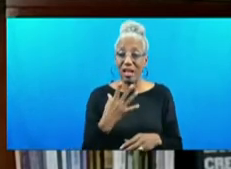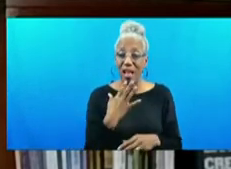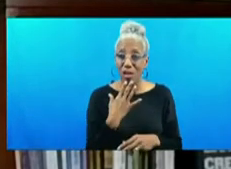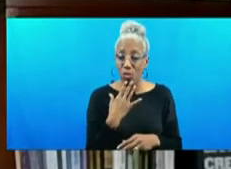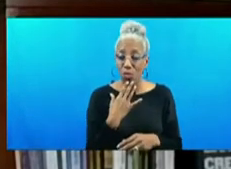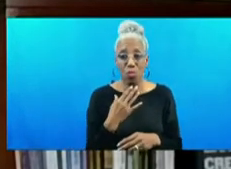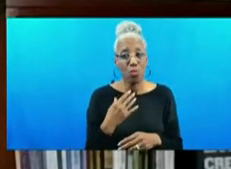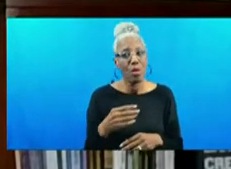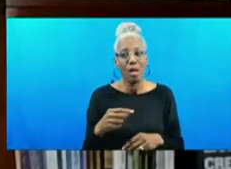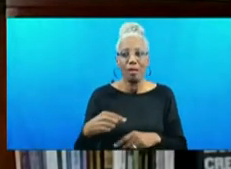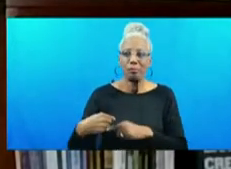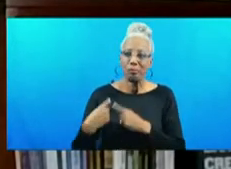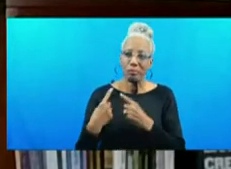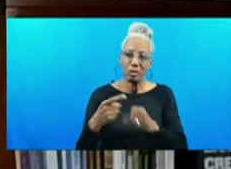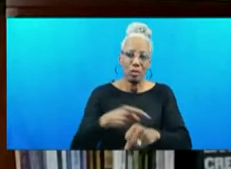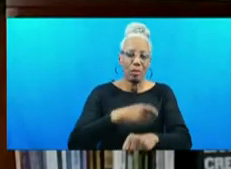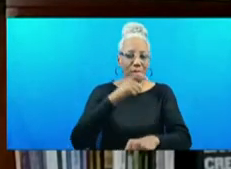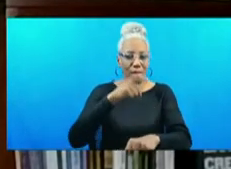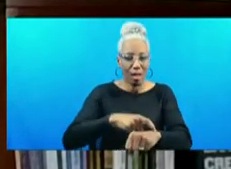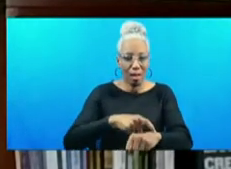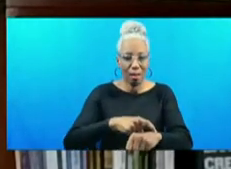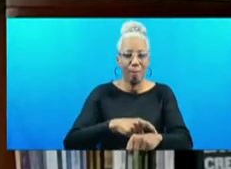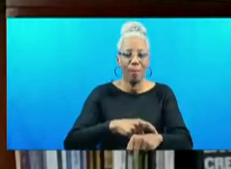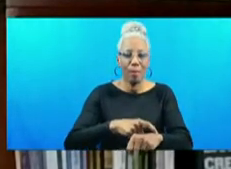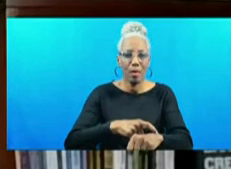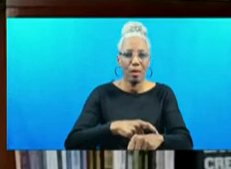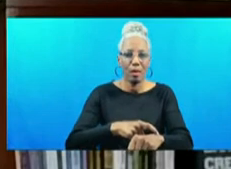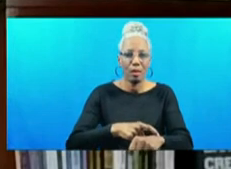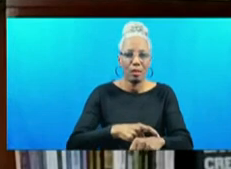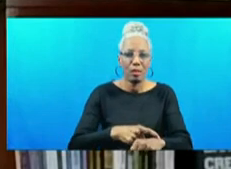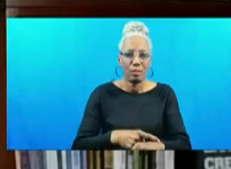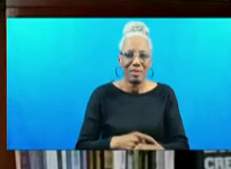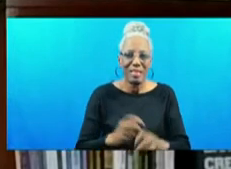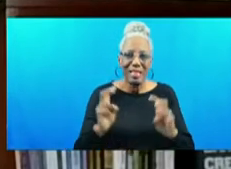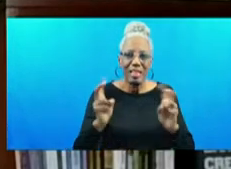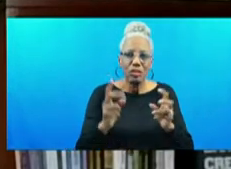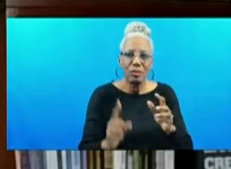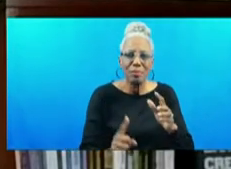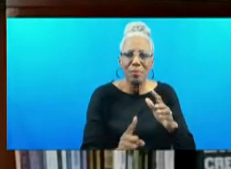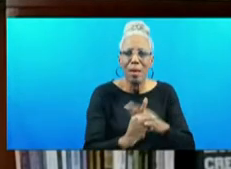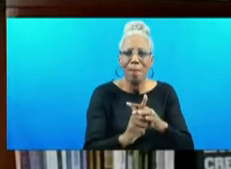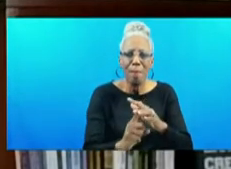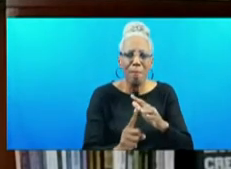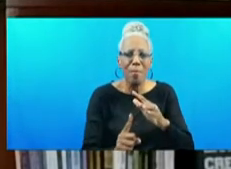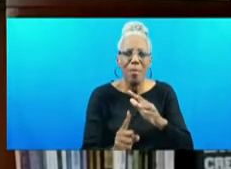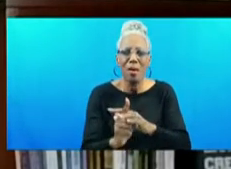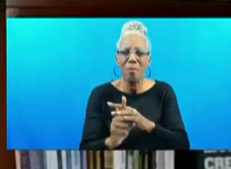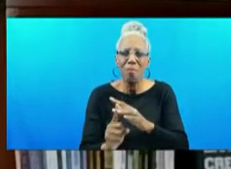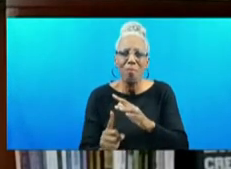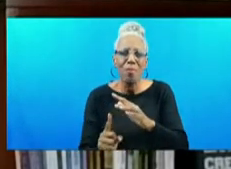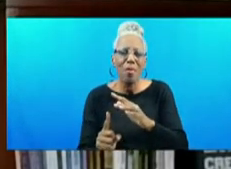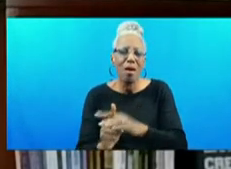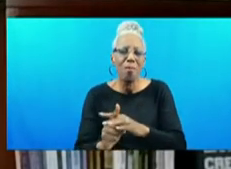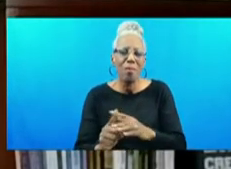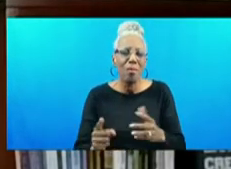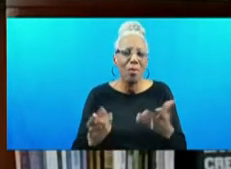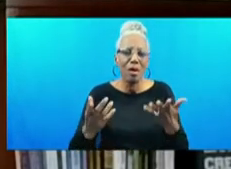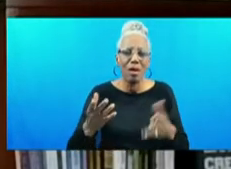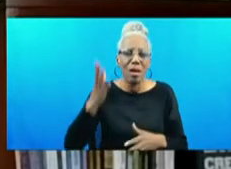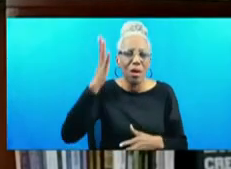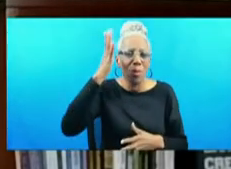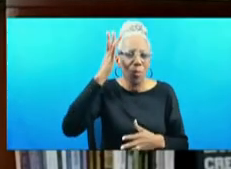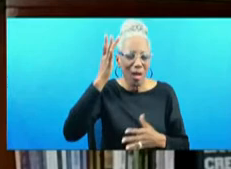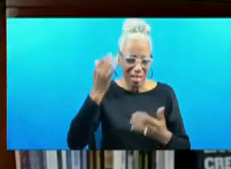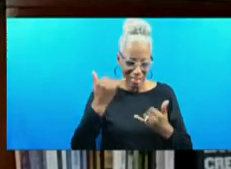me, and the issues continue to come up around why are we still living some of these same